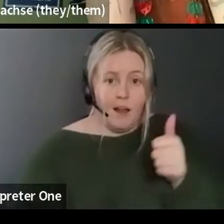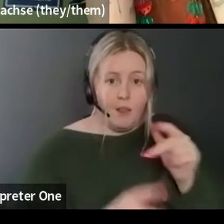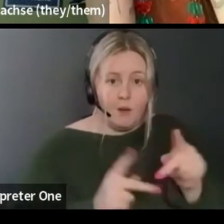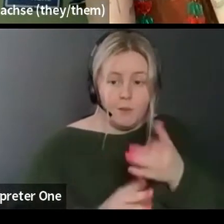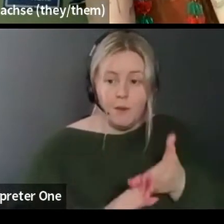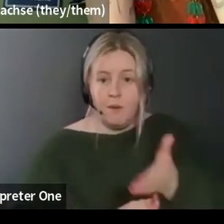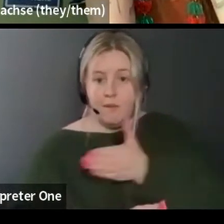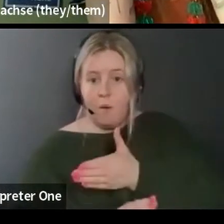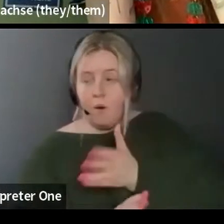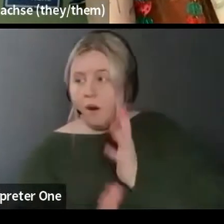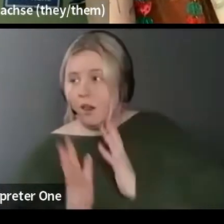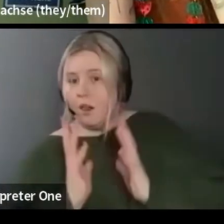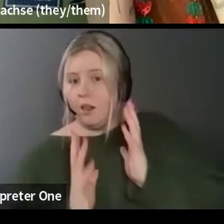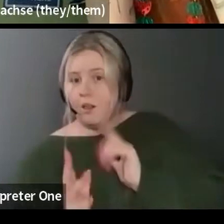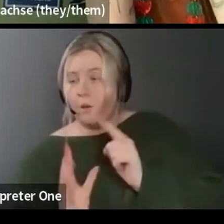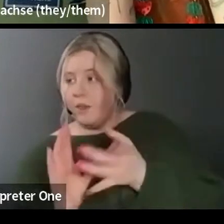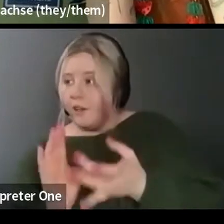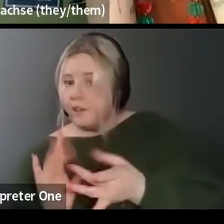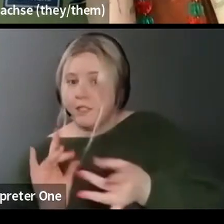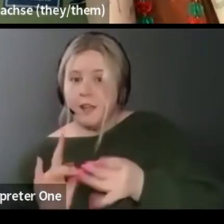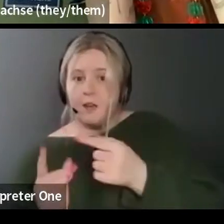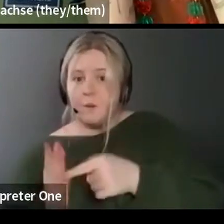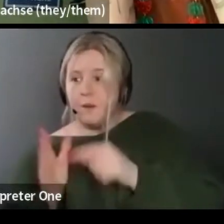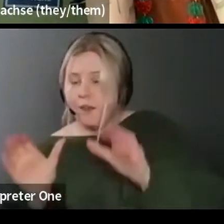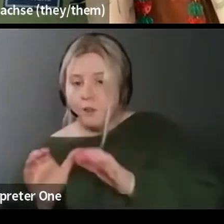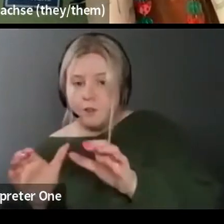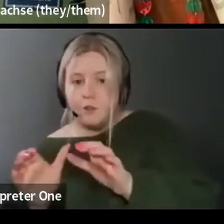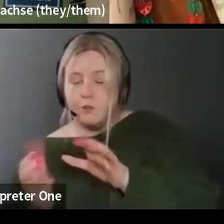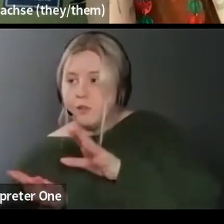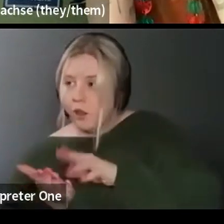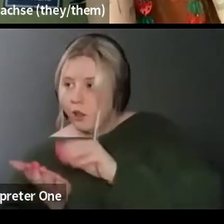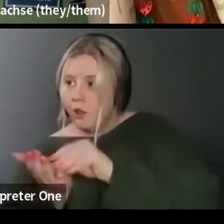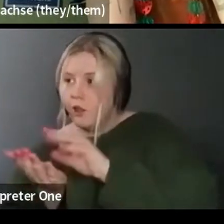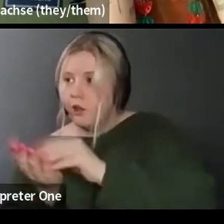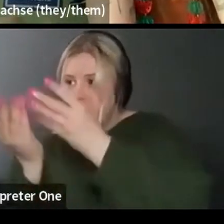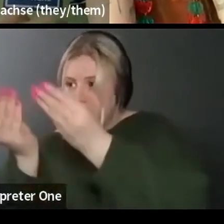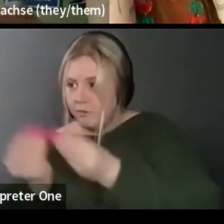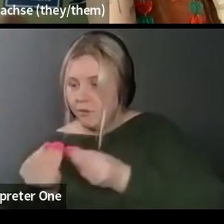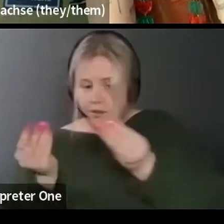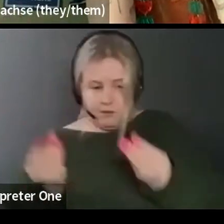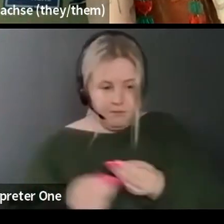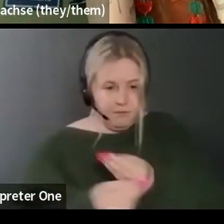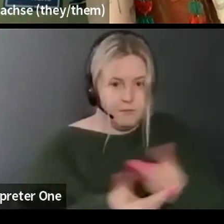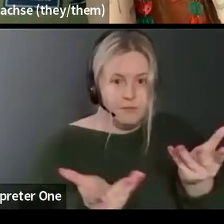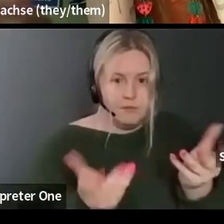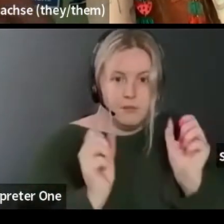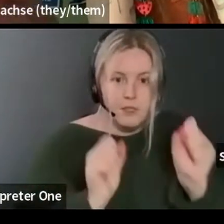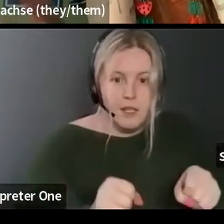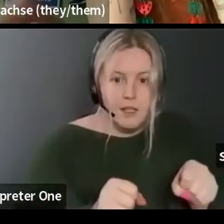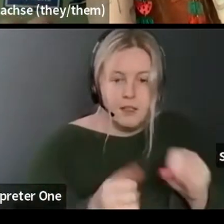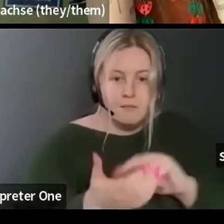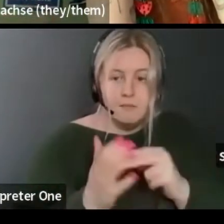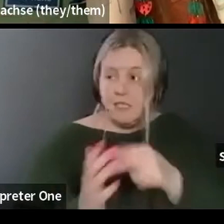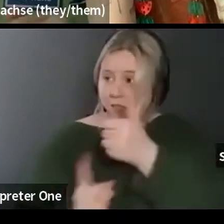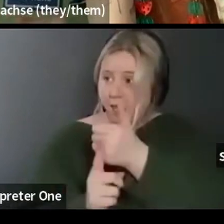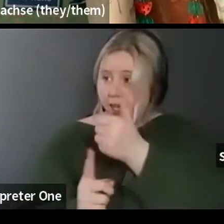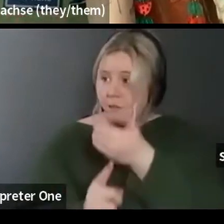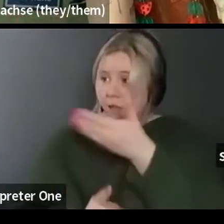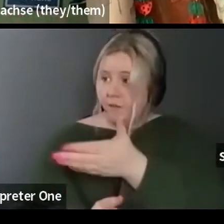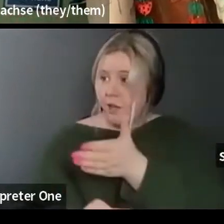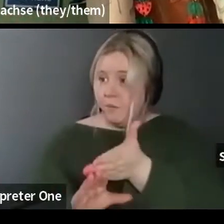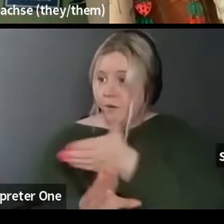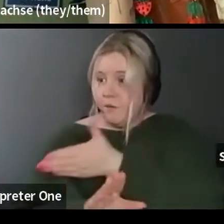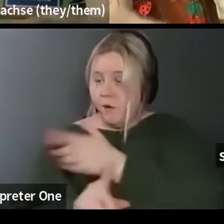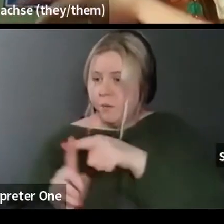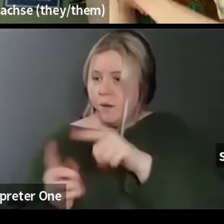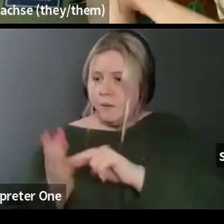are saying on that, you know, like get some like knowledge from like other folks that were there before, but doesn't mean that your experience is